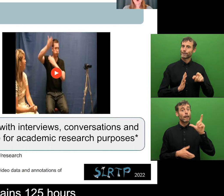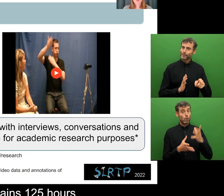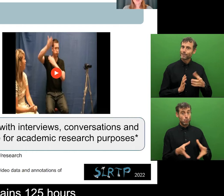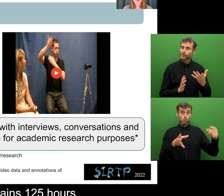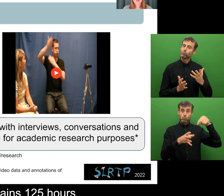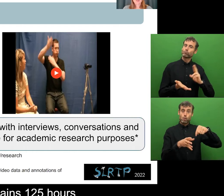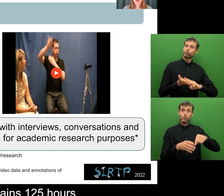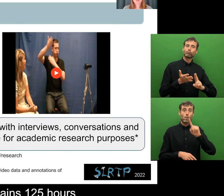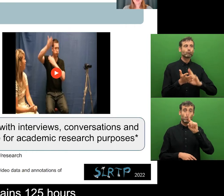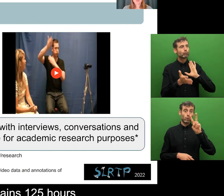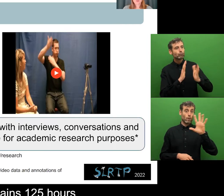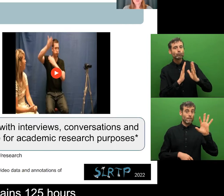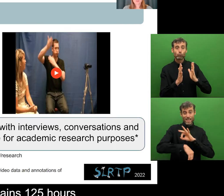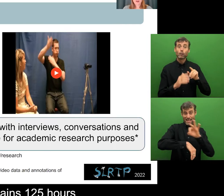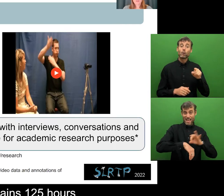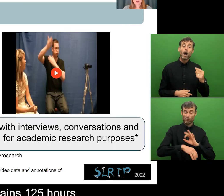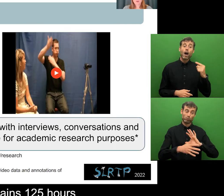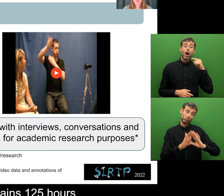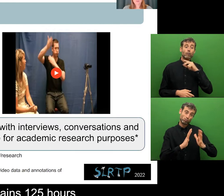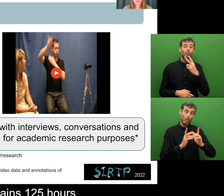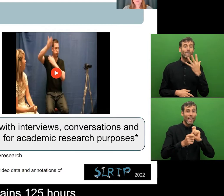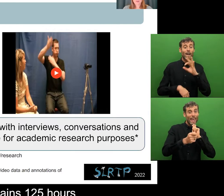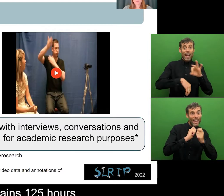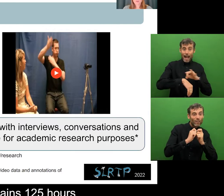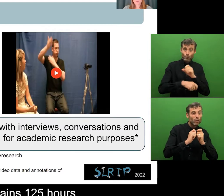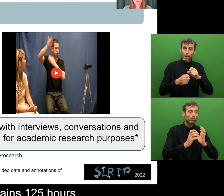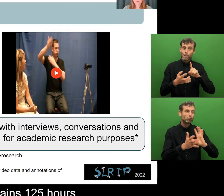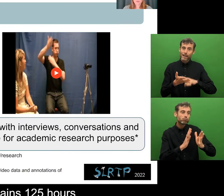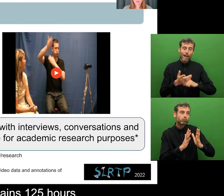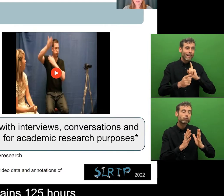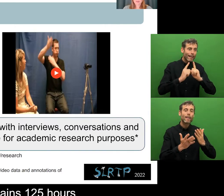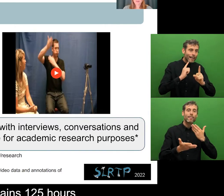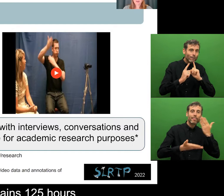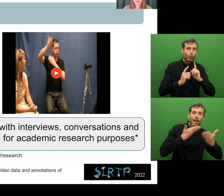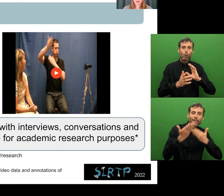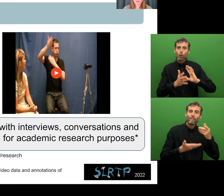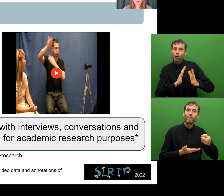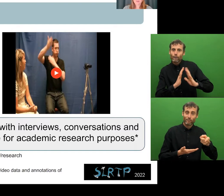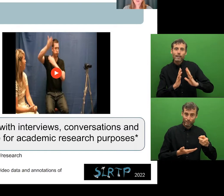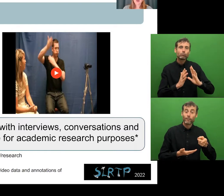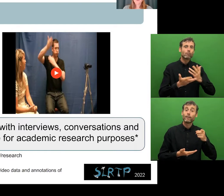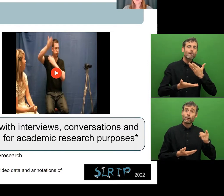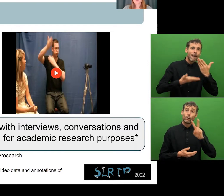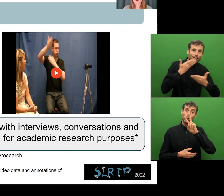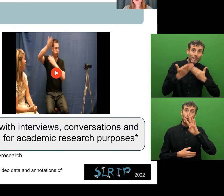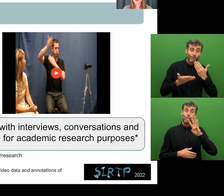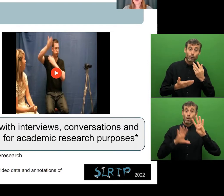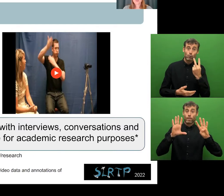BSL corpus contains 125 hours of BSL interviews, conversations, and narratives